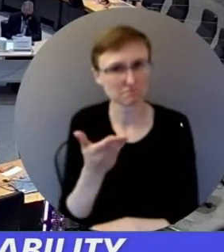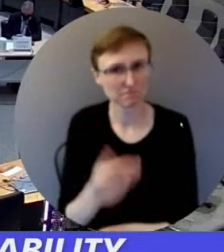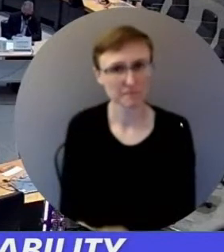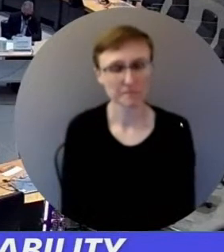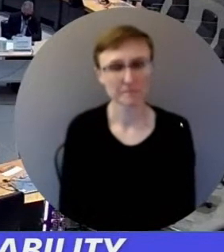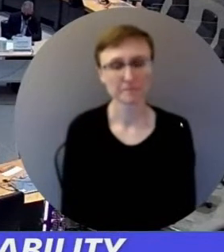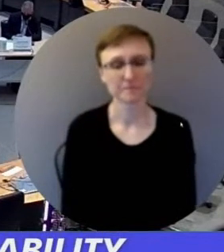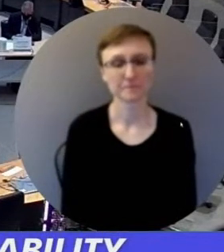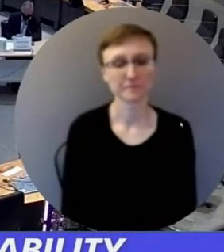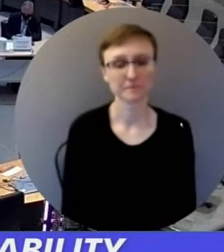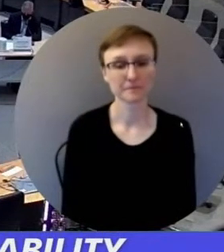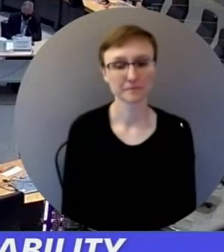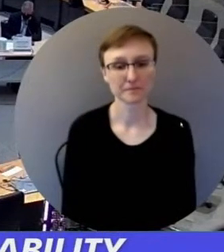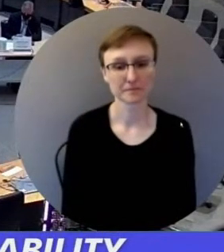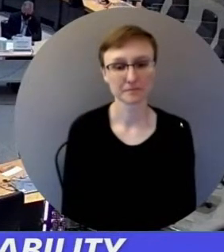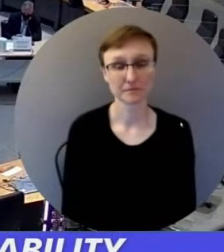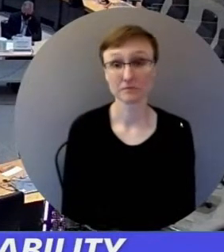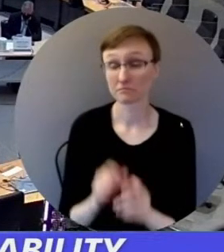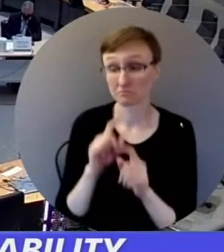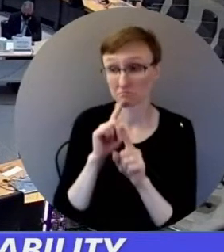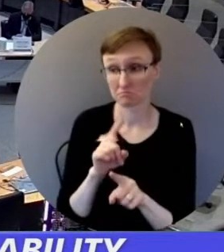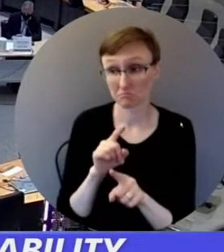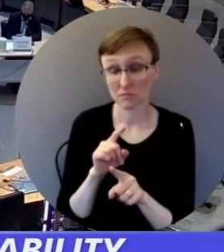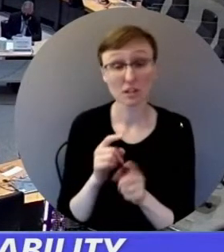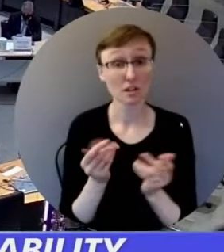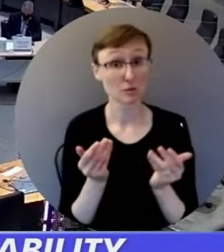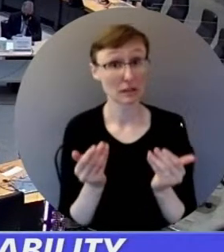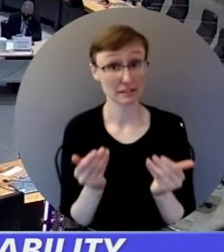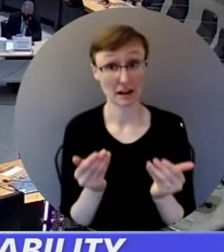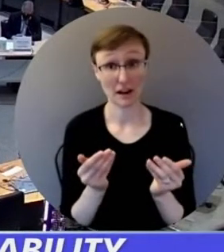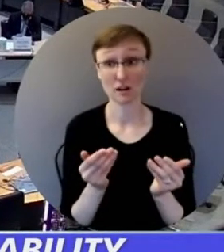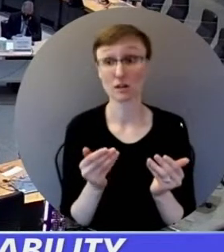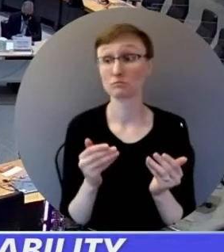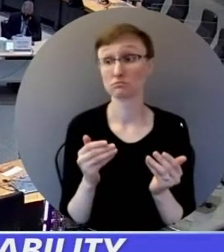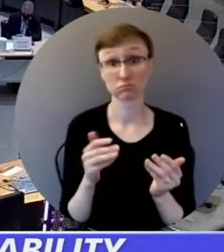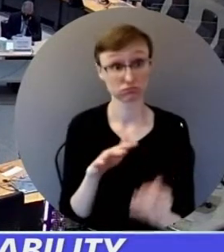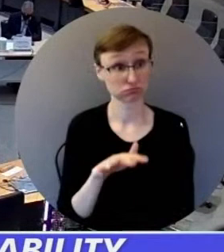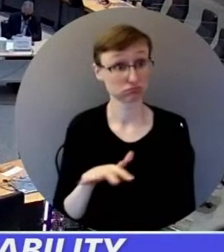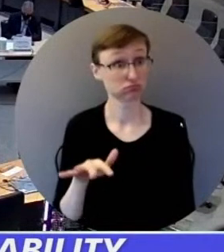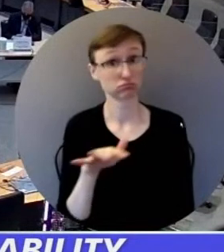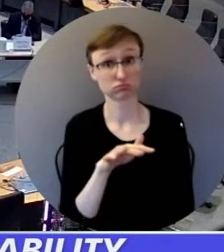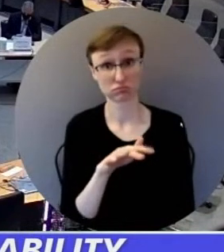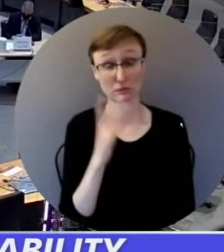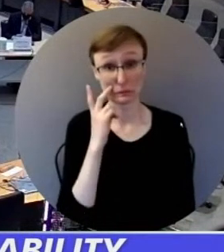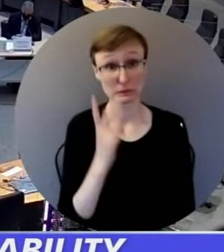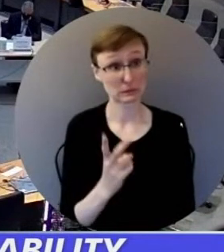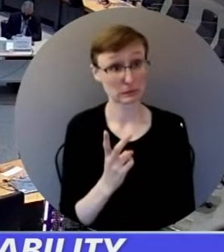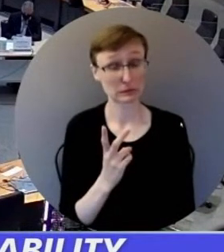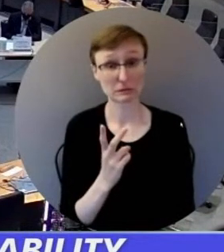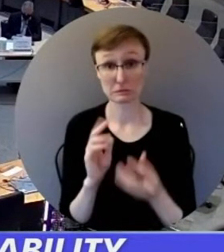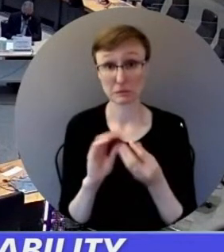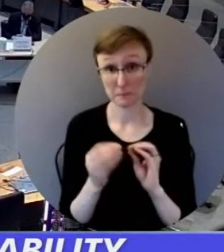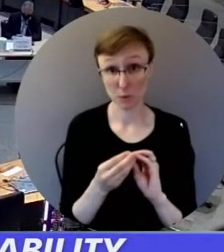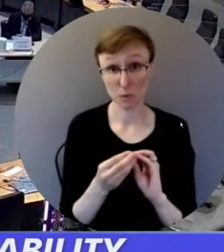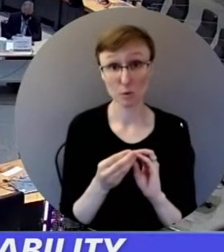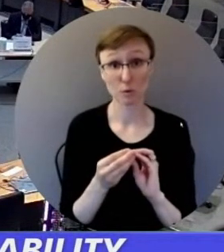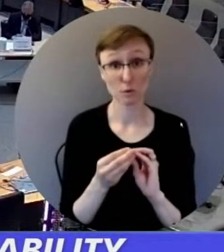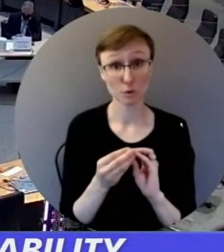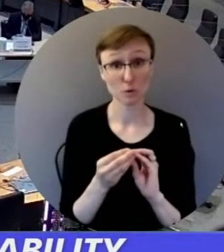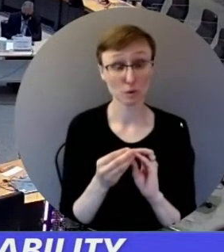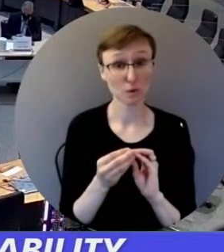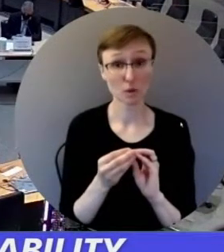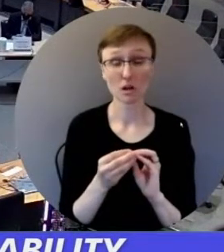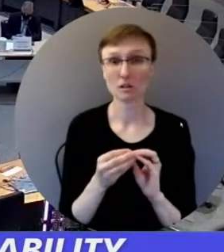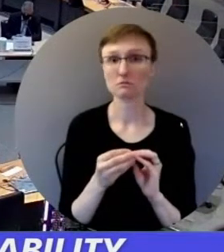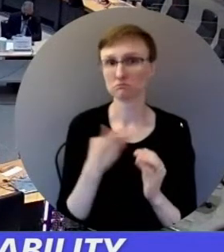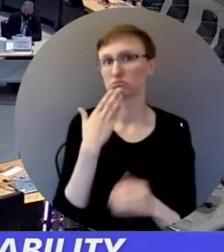We have a very good situation right now when you're looking at the level of COVID-19 transmission within the City of Ottawa. We